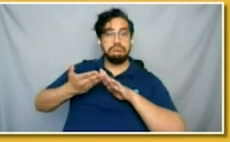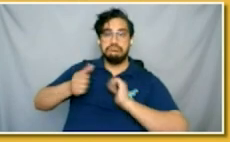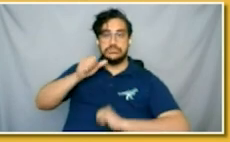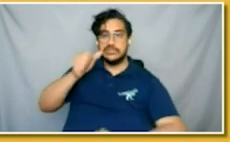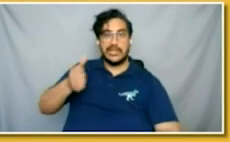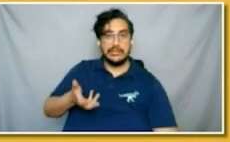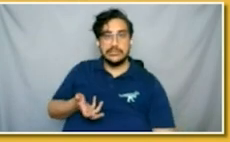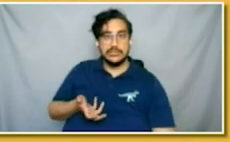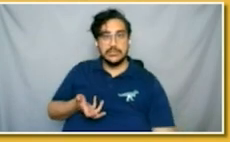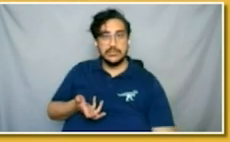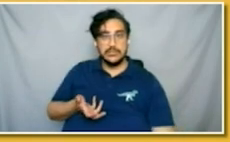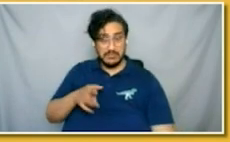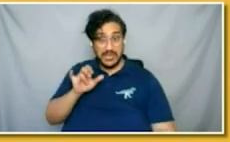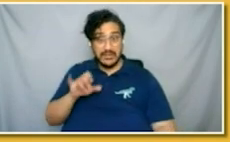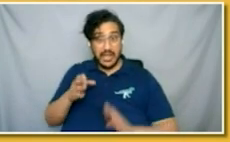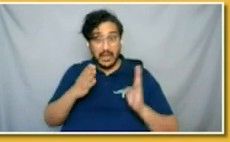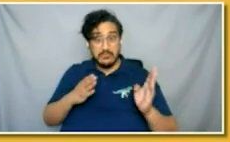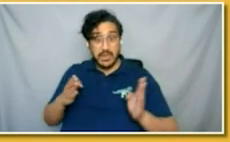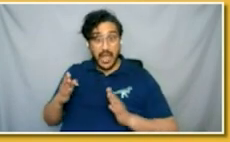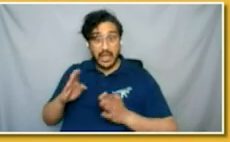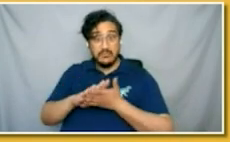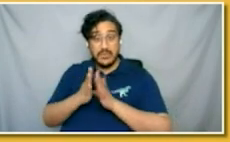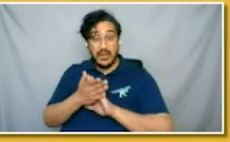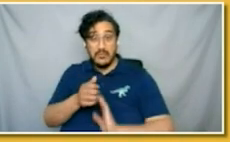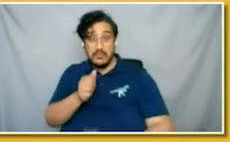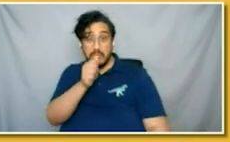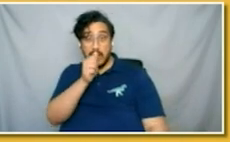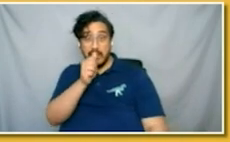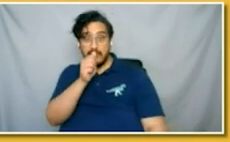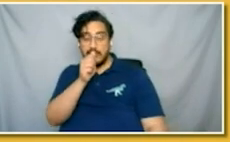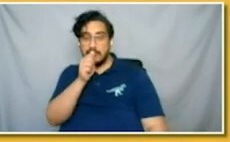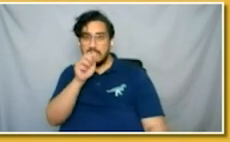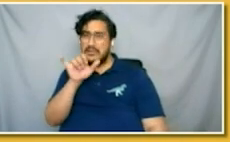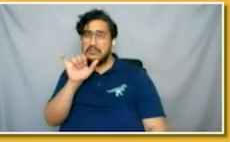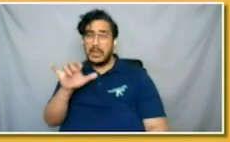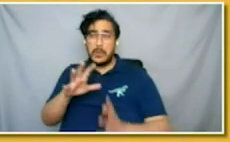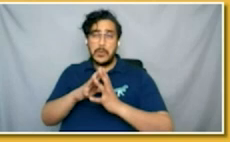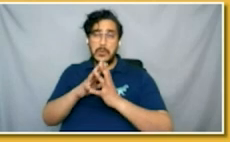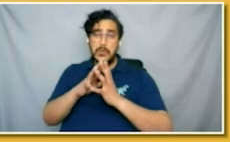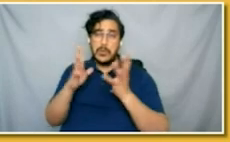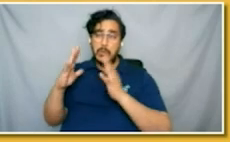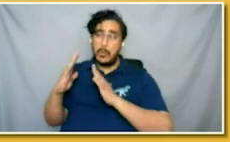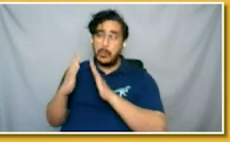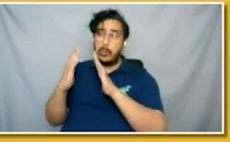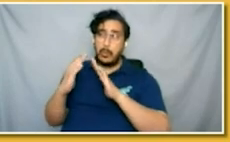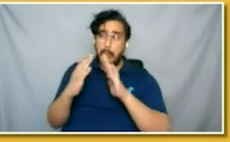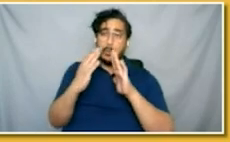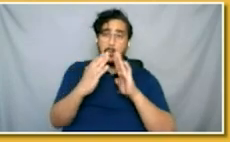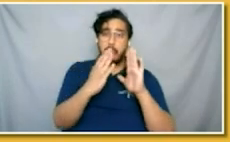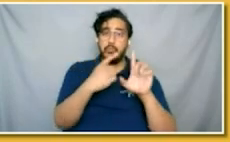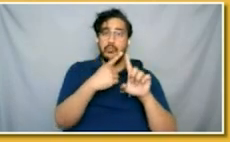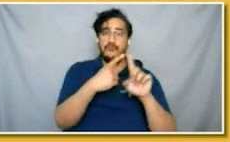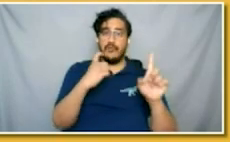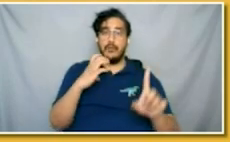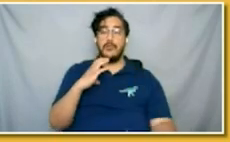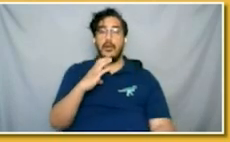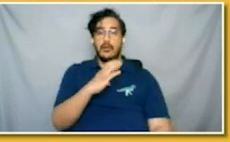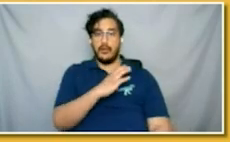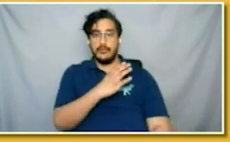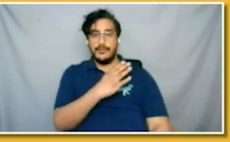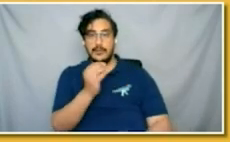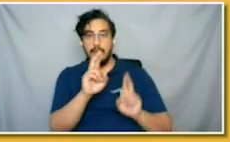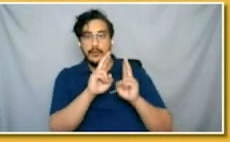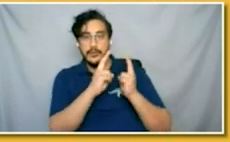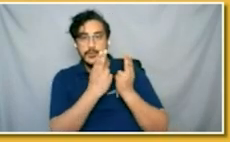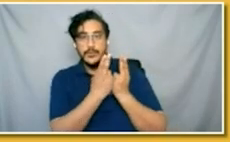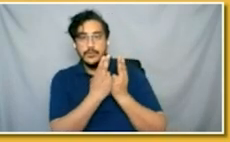office into a private business faced huge obstacles from Congress and the unions. So in the salary